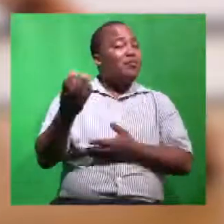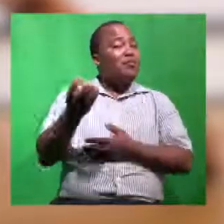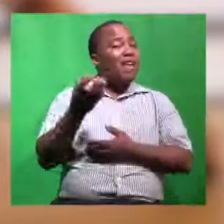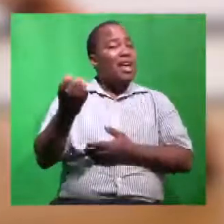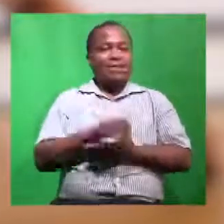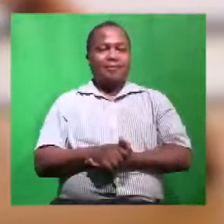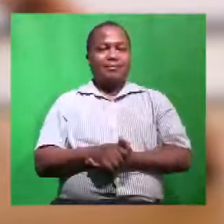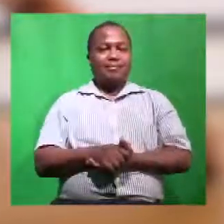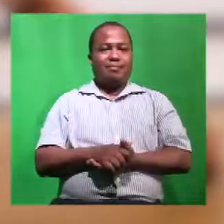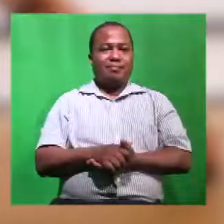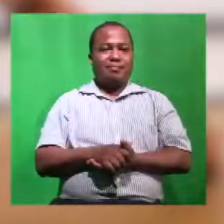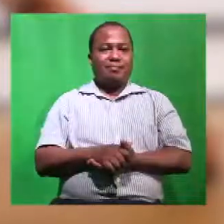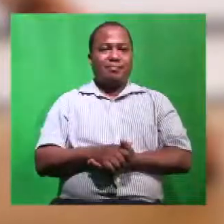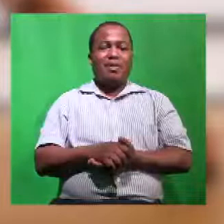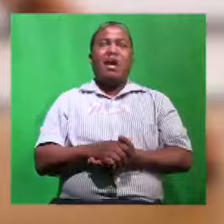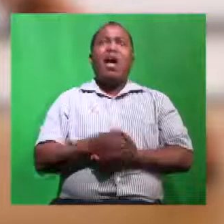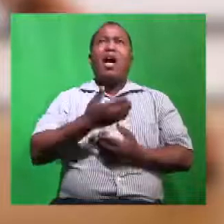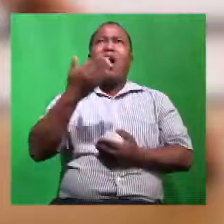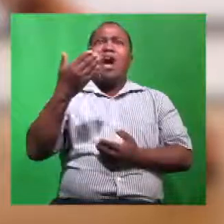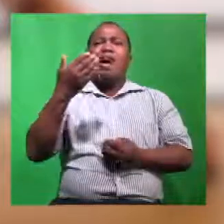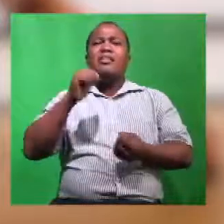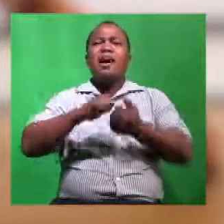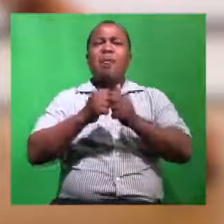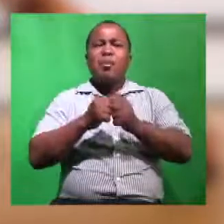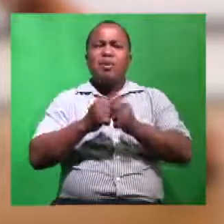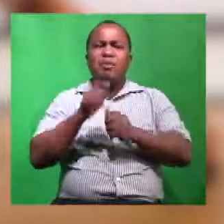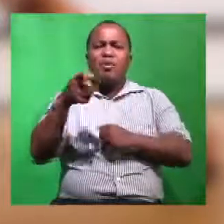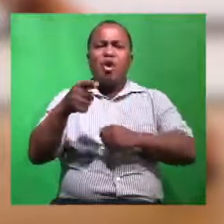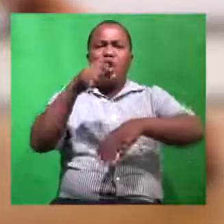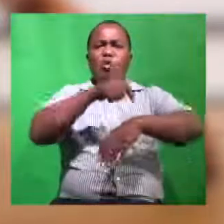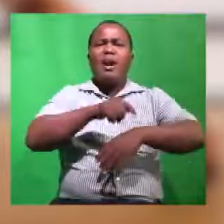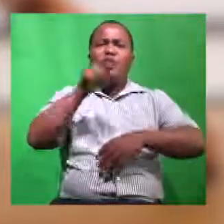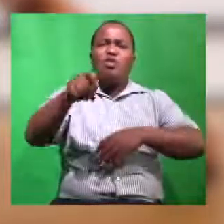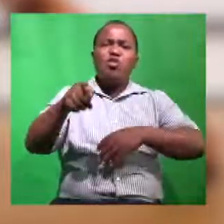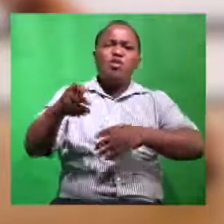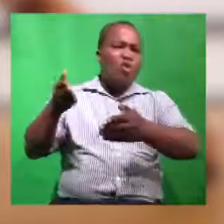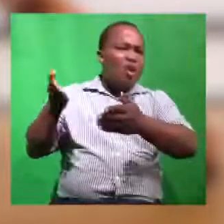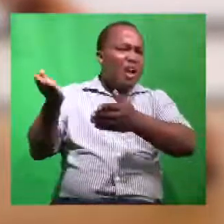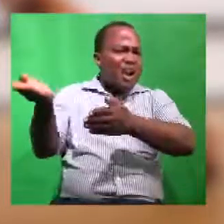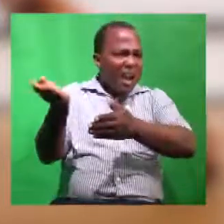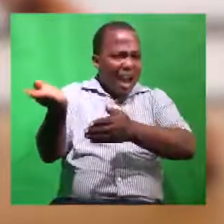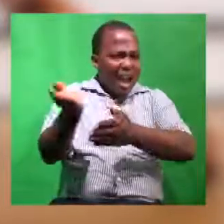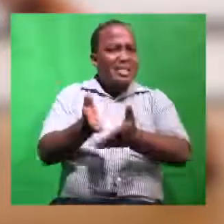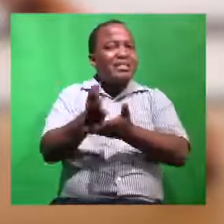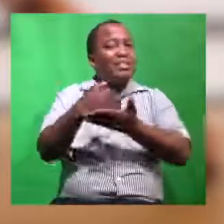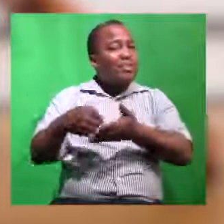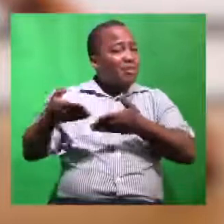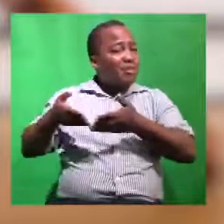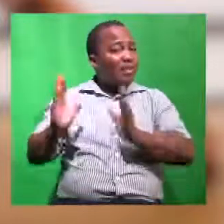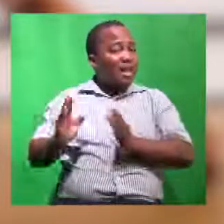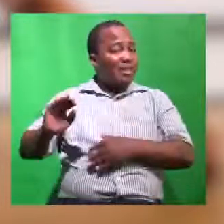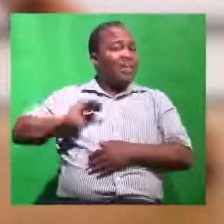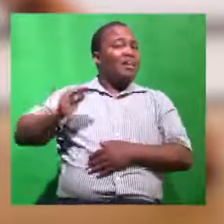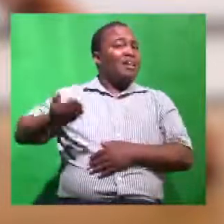this. And other problems during delivery. So when you cut off those places, the